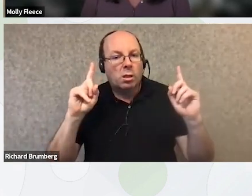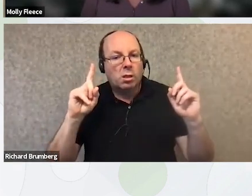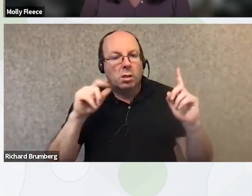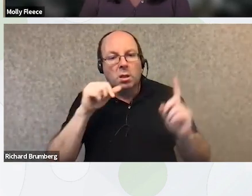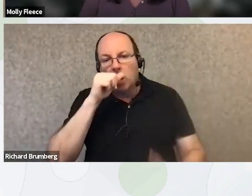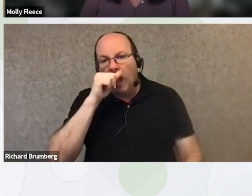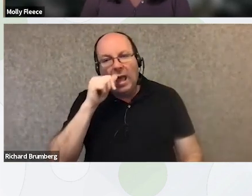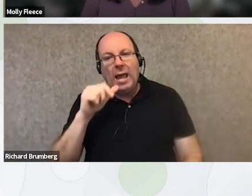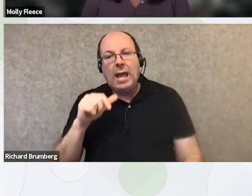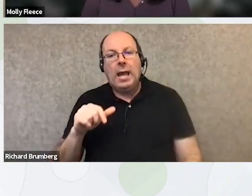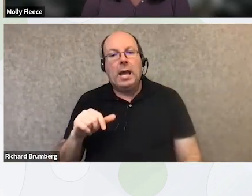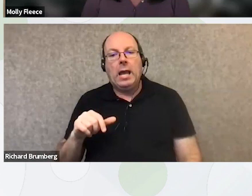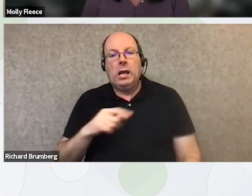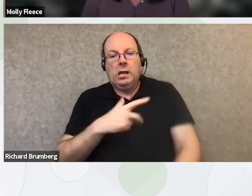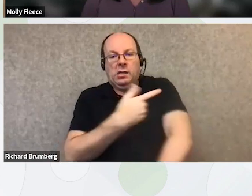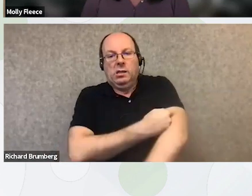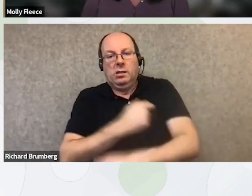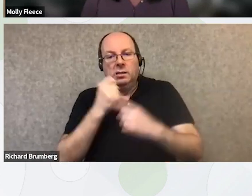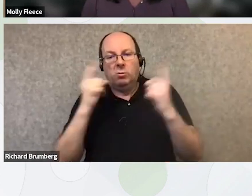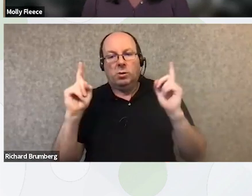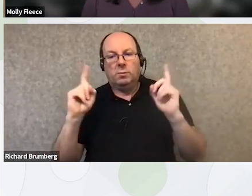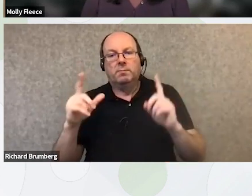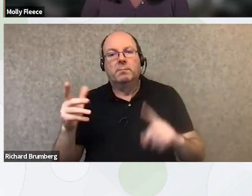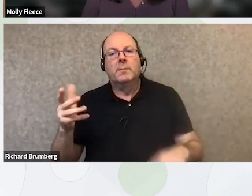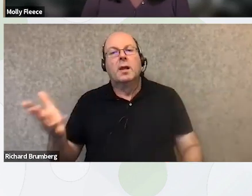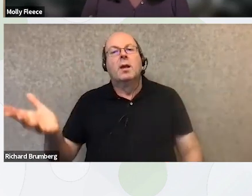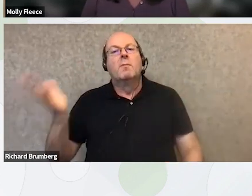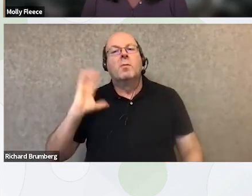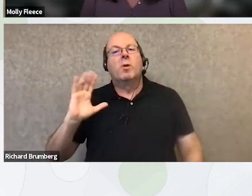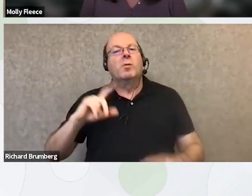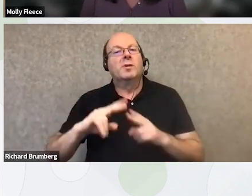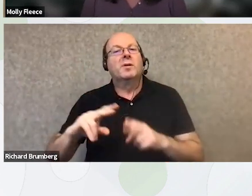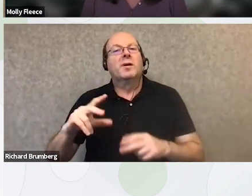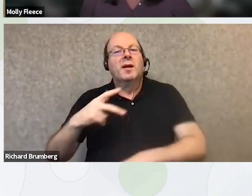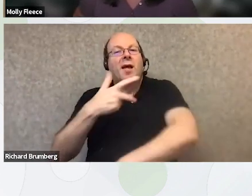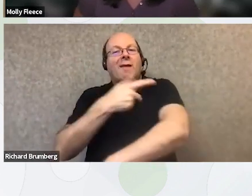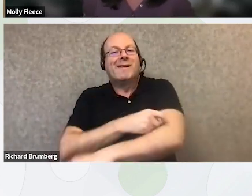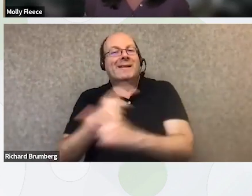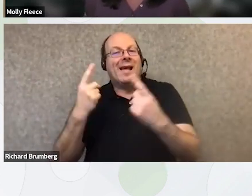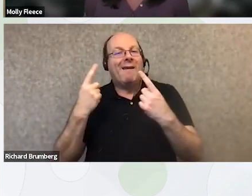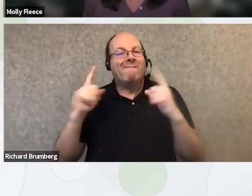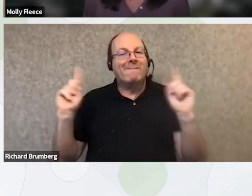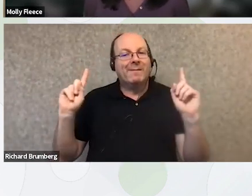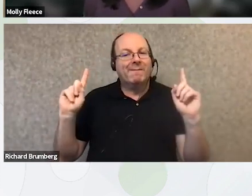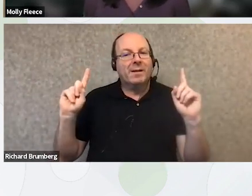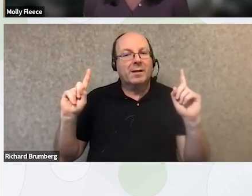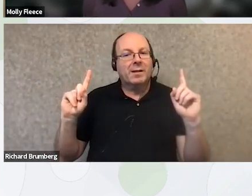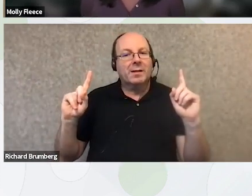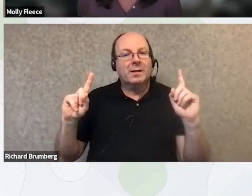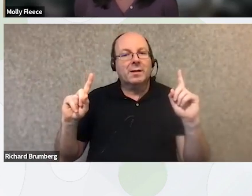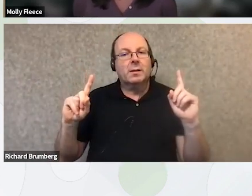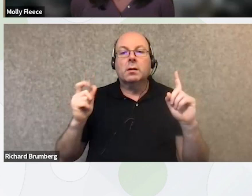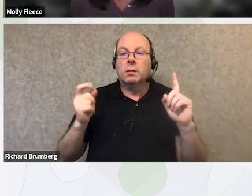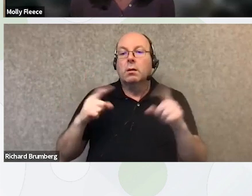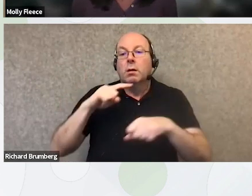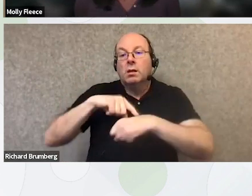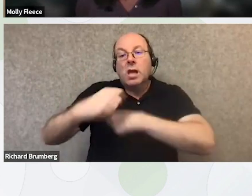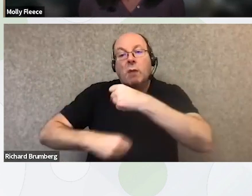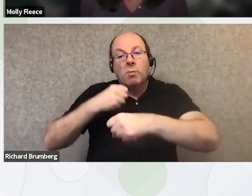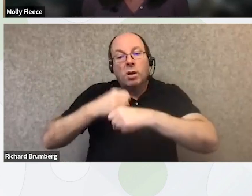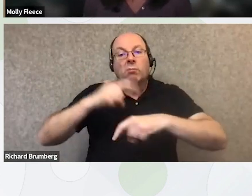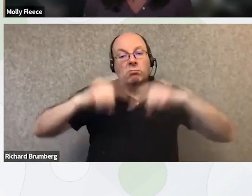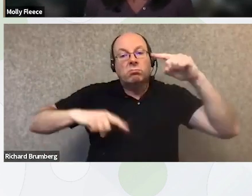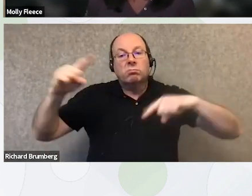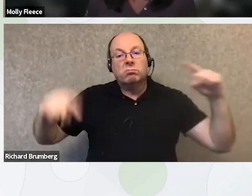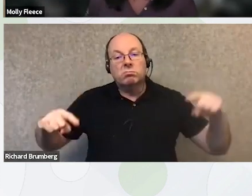think in the past, we've talked a lot about vaccine effectiveness, and it truly does vary season to season. But